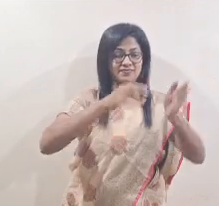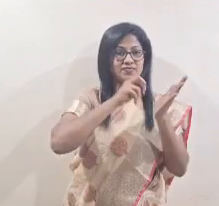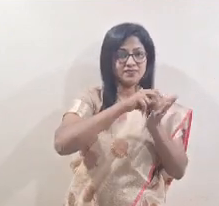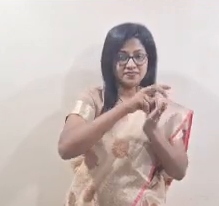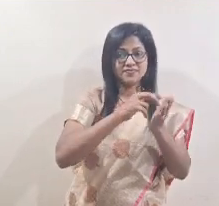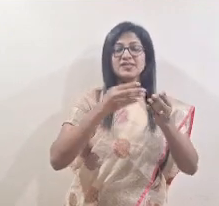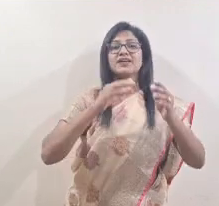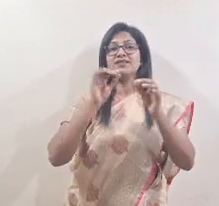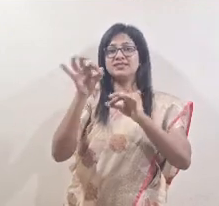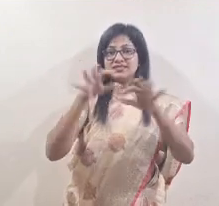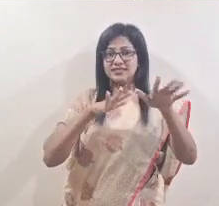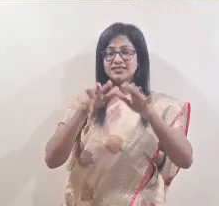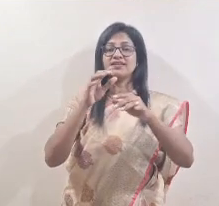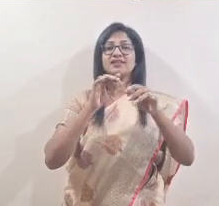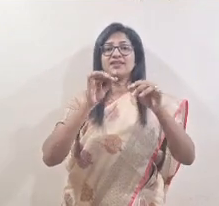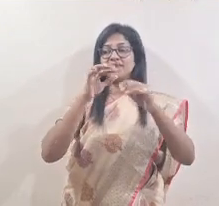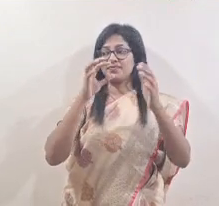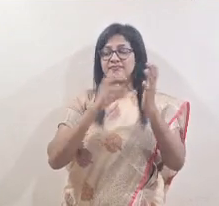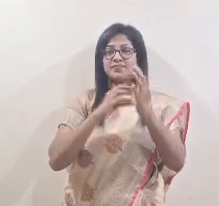urban commercial market space in Delhi.